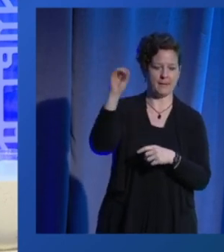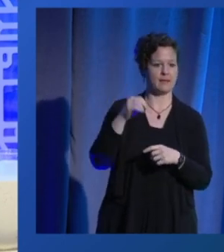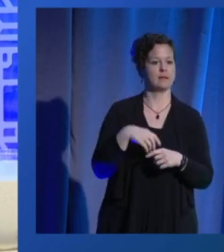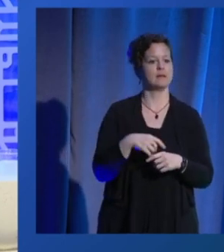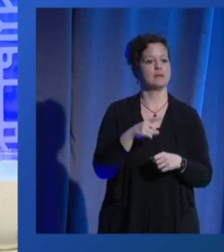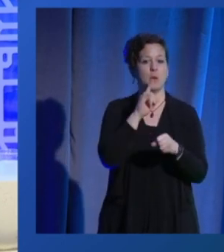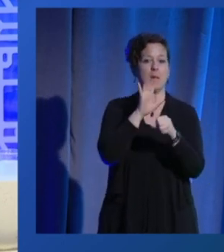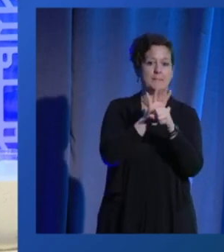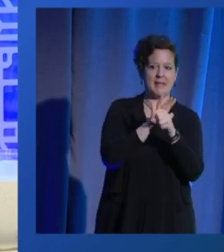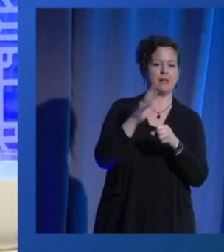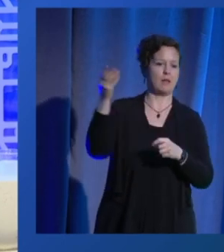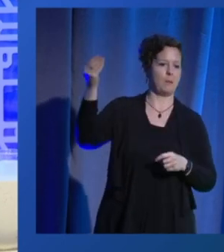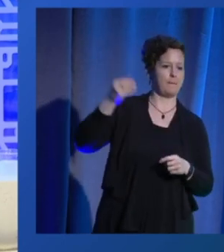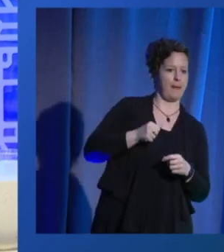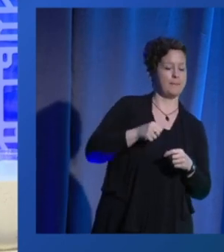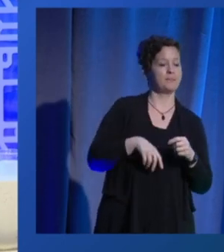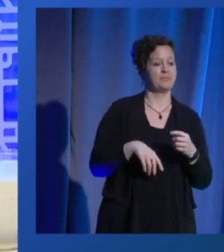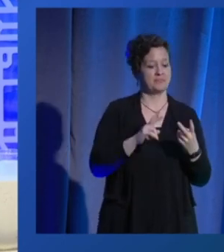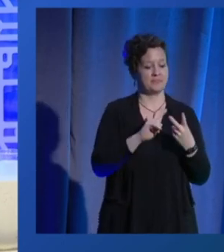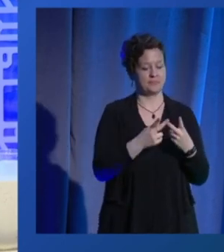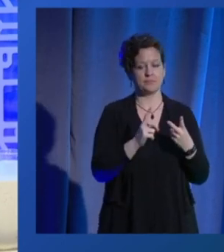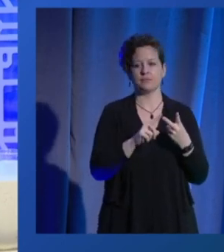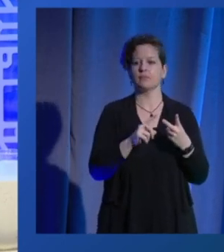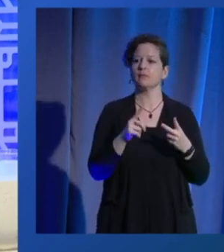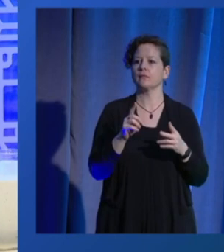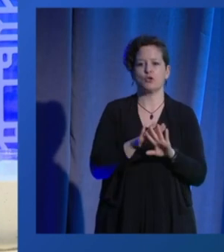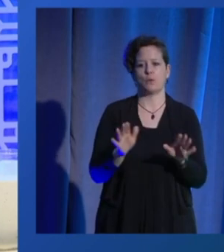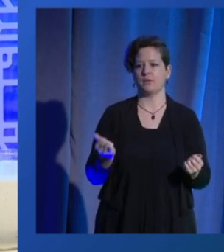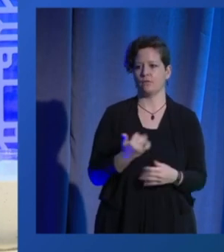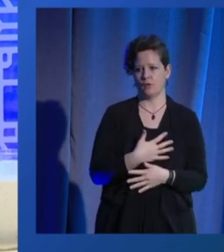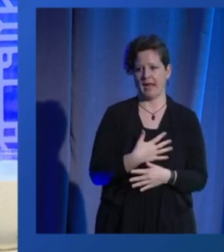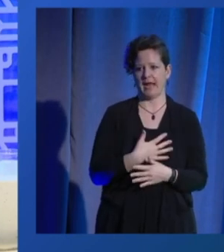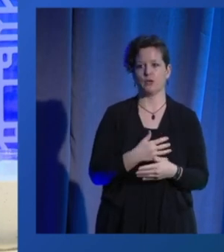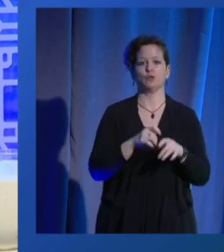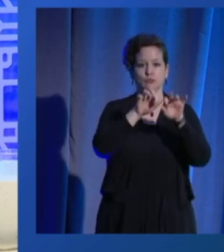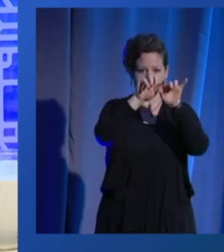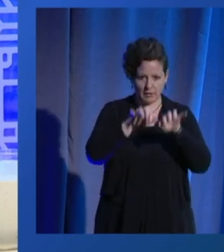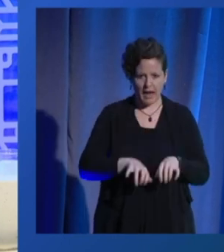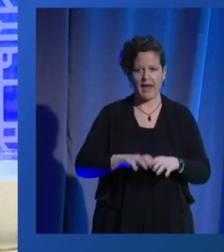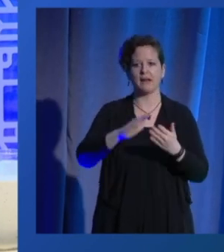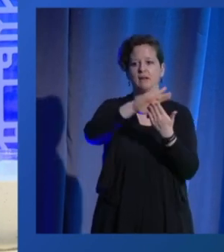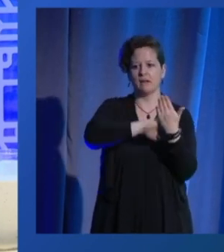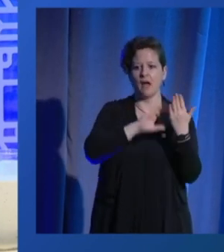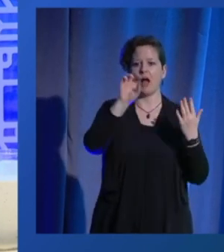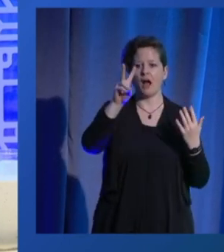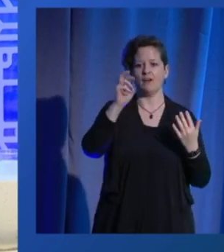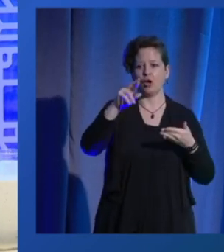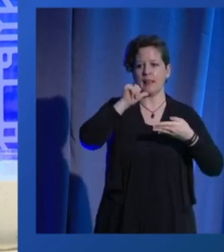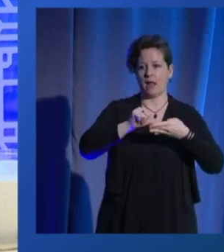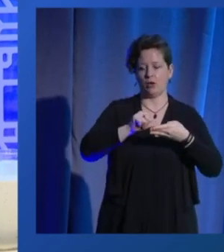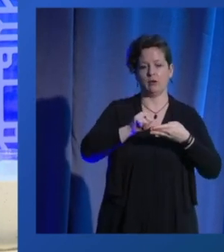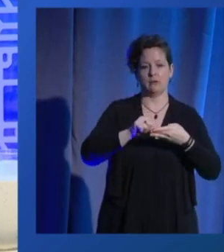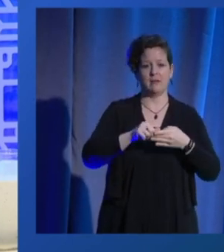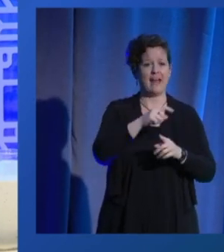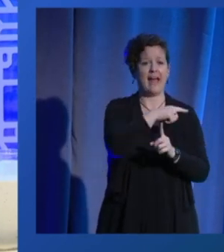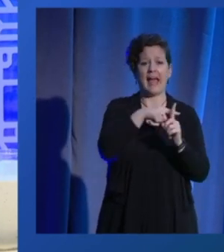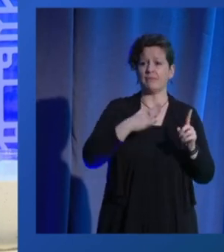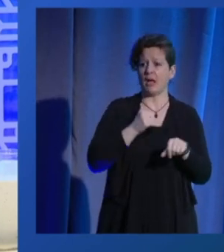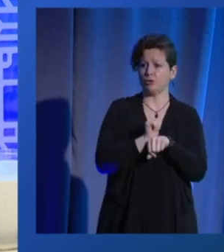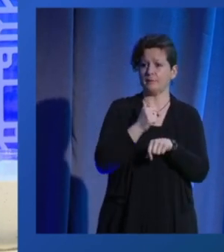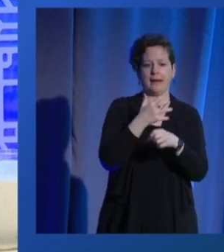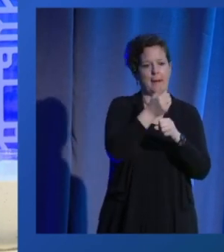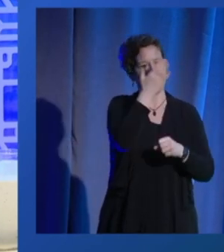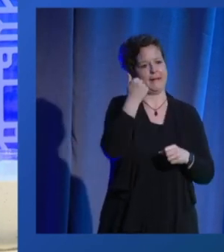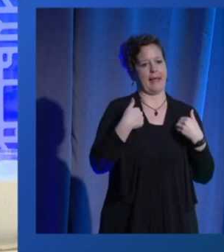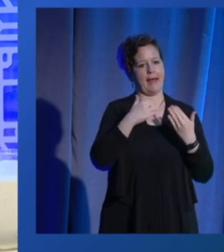and then the second bit of advice I would give is don't be afraid to write a cover letter uh half my jobs have come through a cover letter and resume